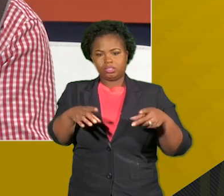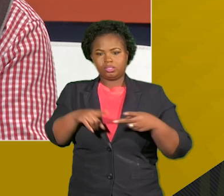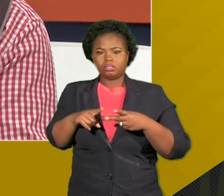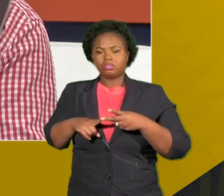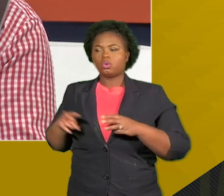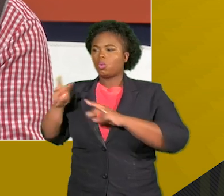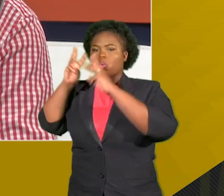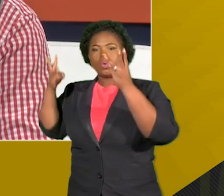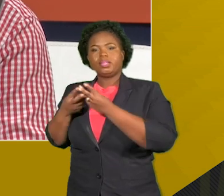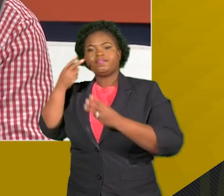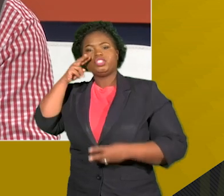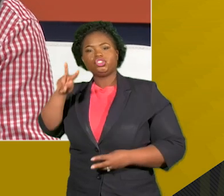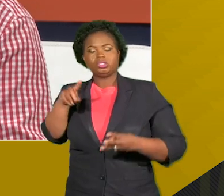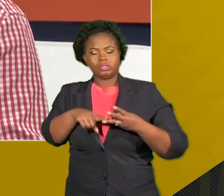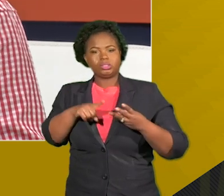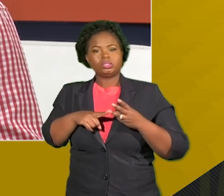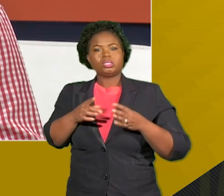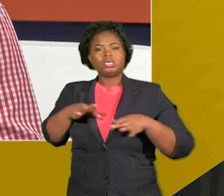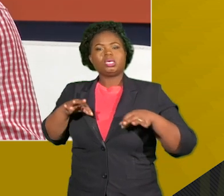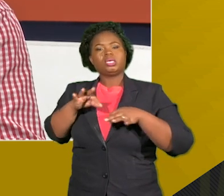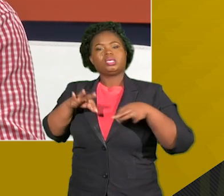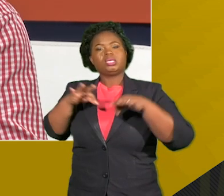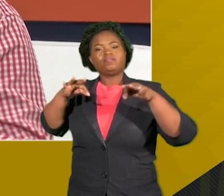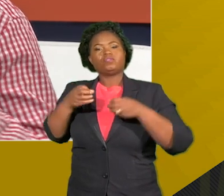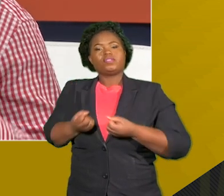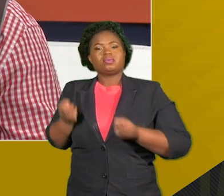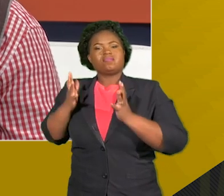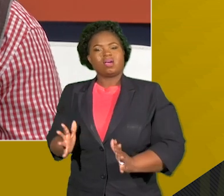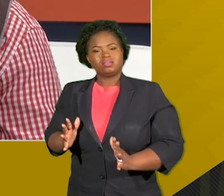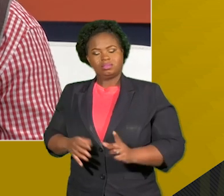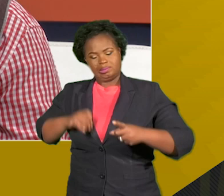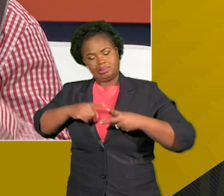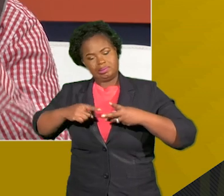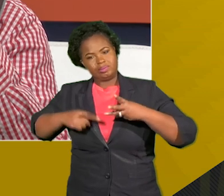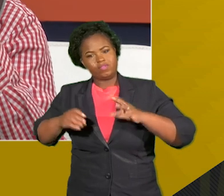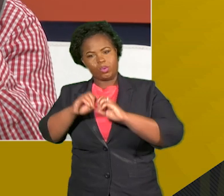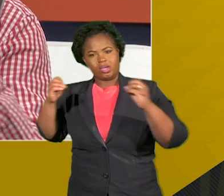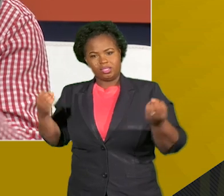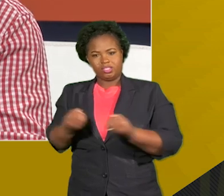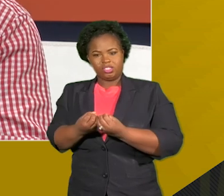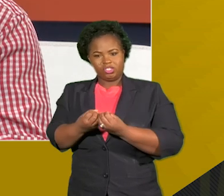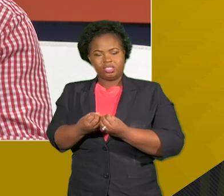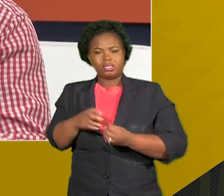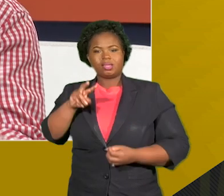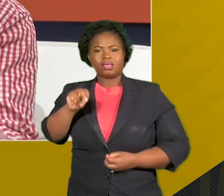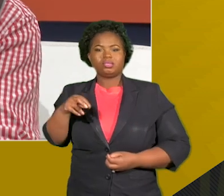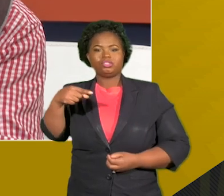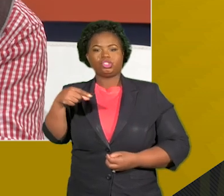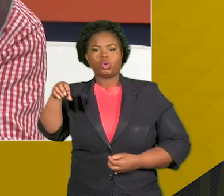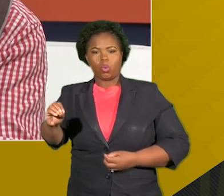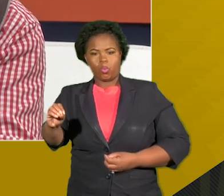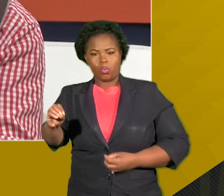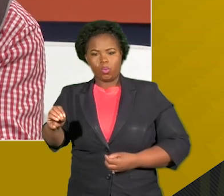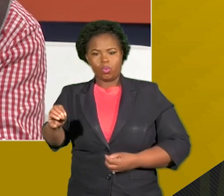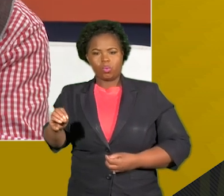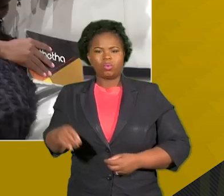World Vision. Yes. We've got Gift of the Givers. Yes. Those are ama examples of ama non-governmental